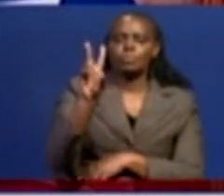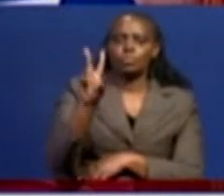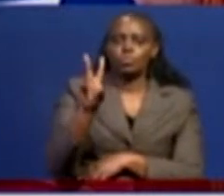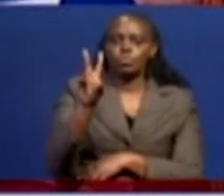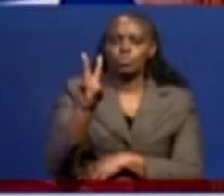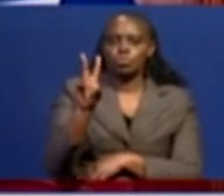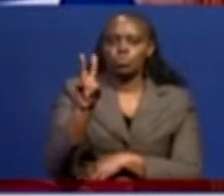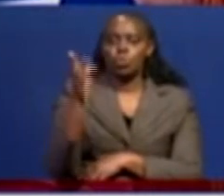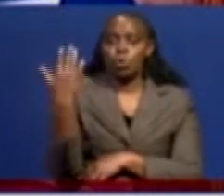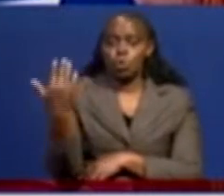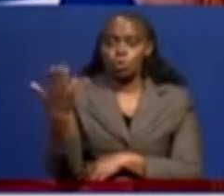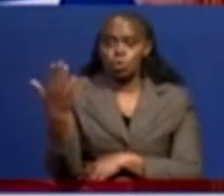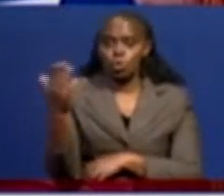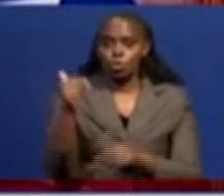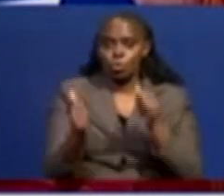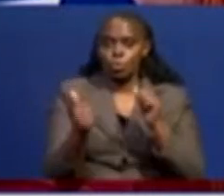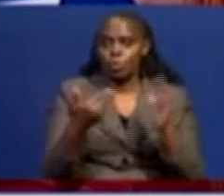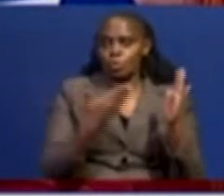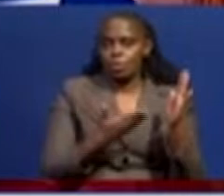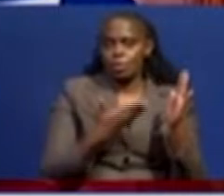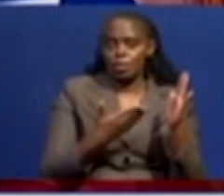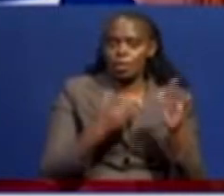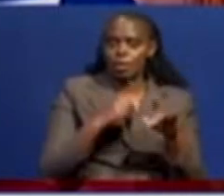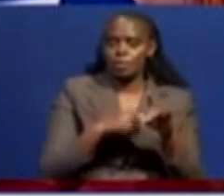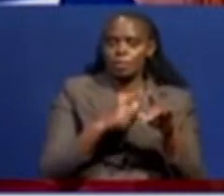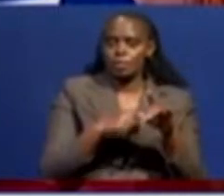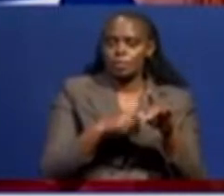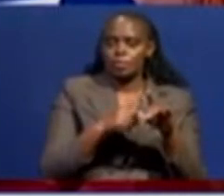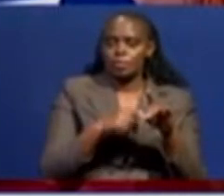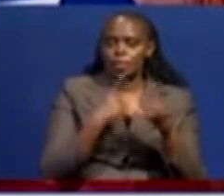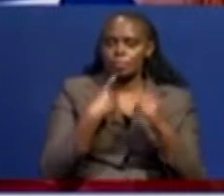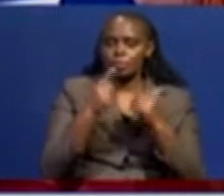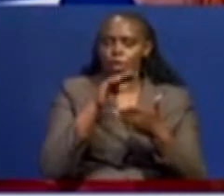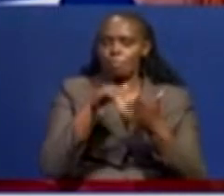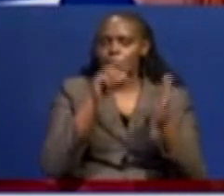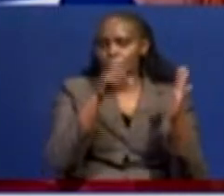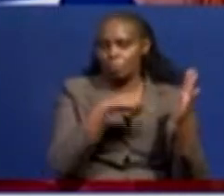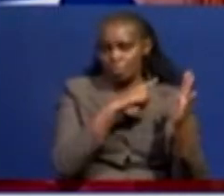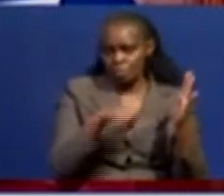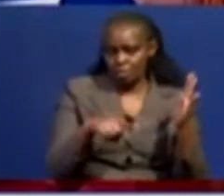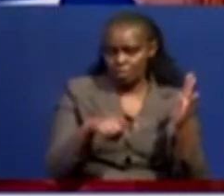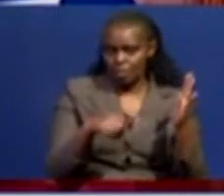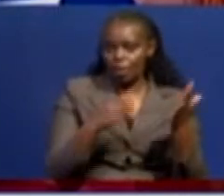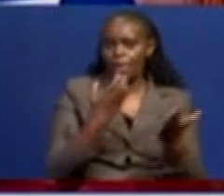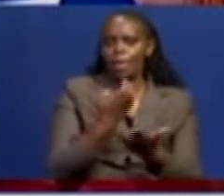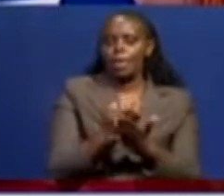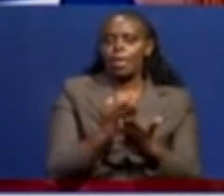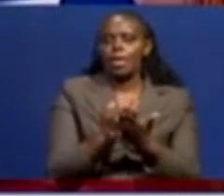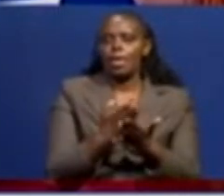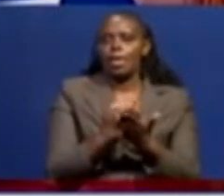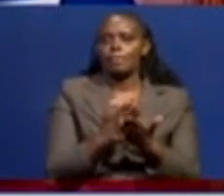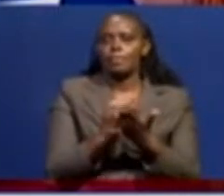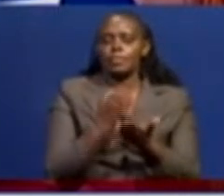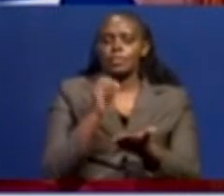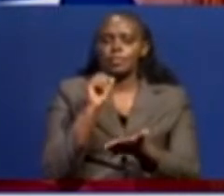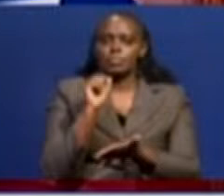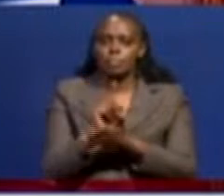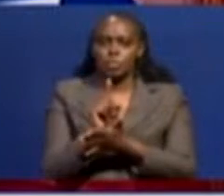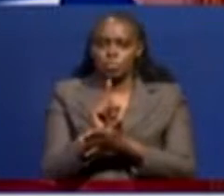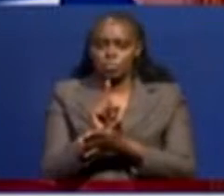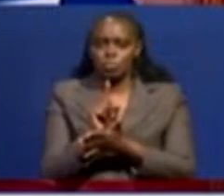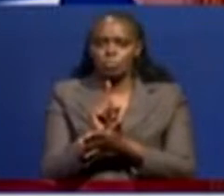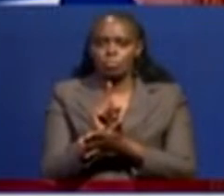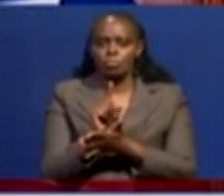of documents when delivering this ground. Exhibit in support of the